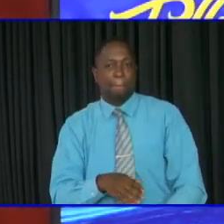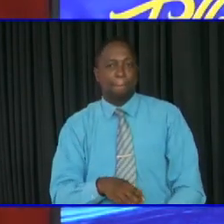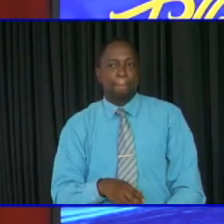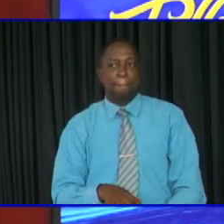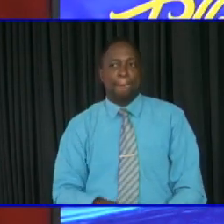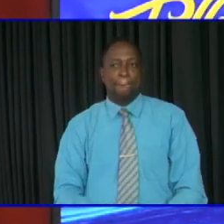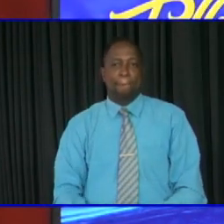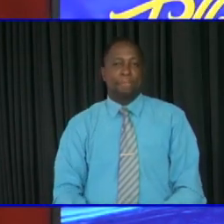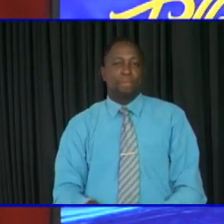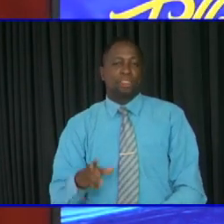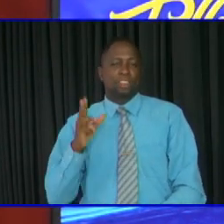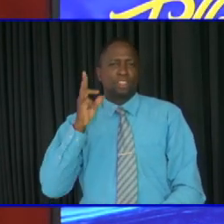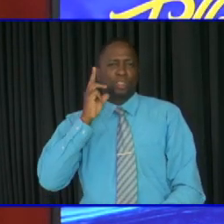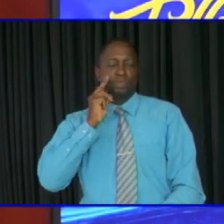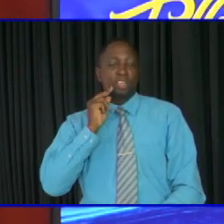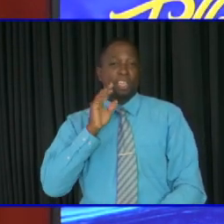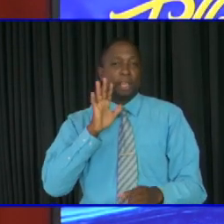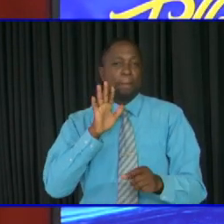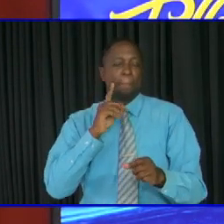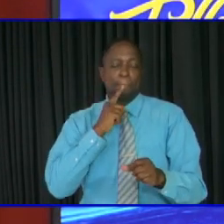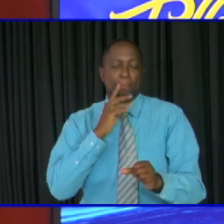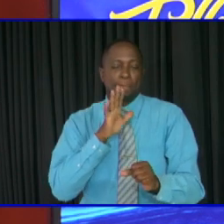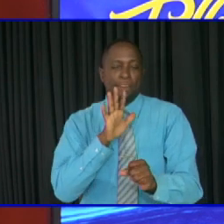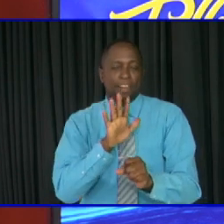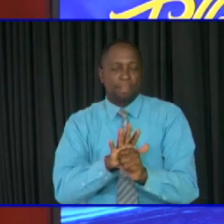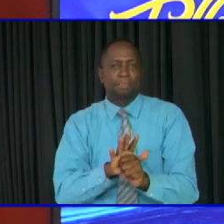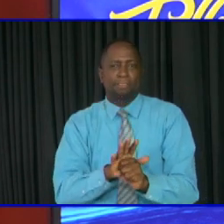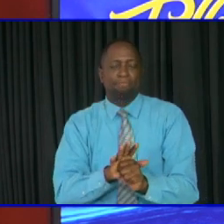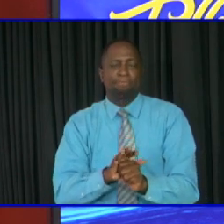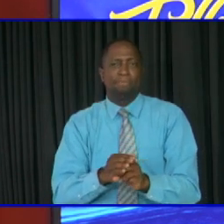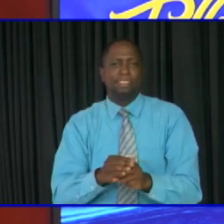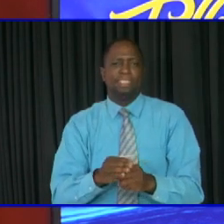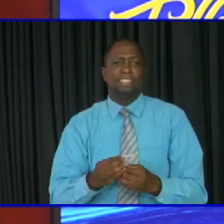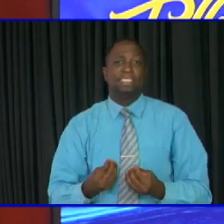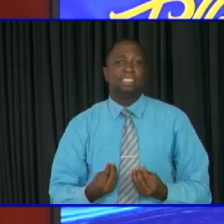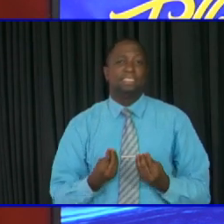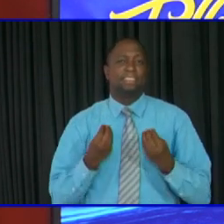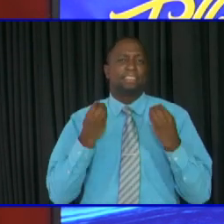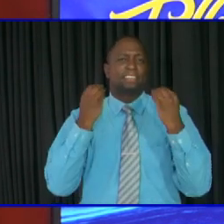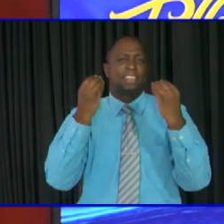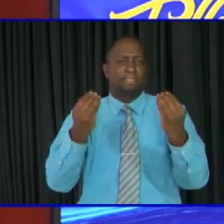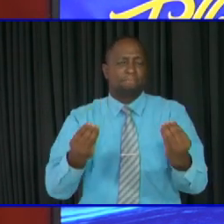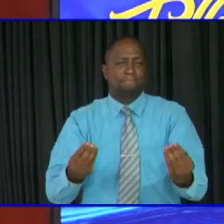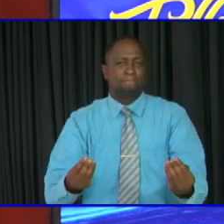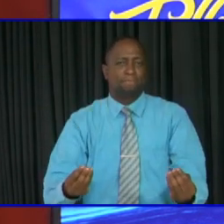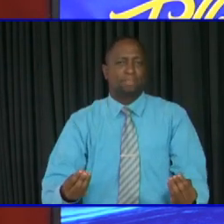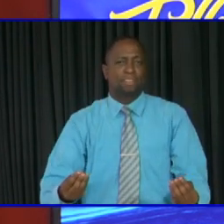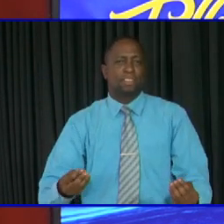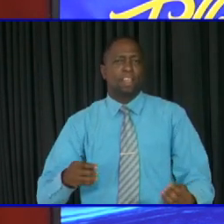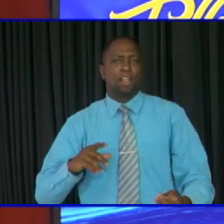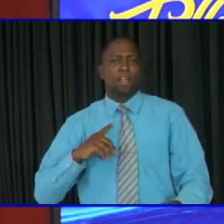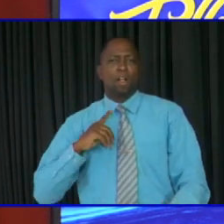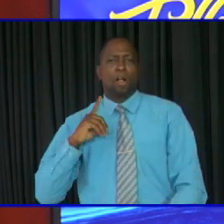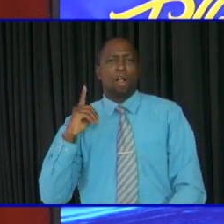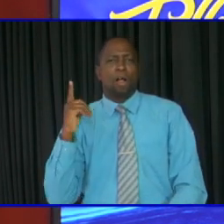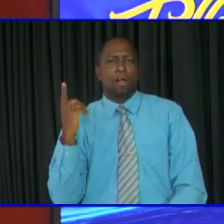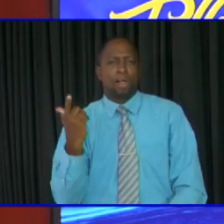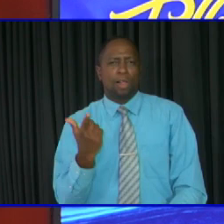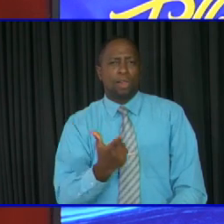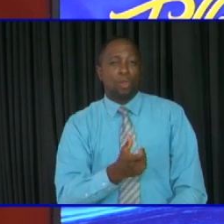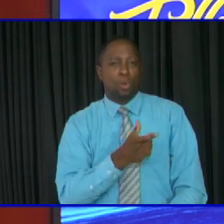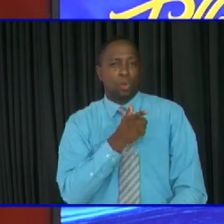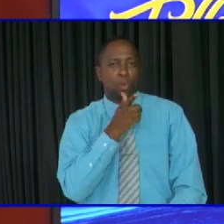Sweet promise is given to all who